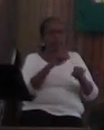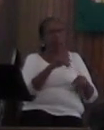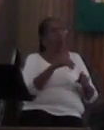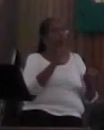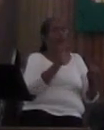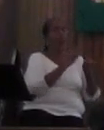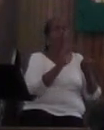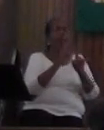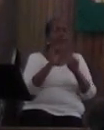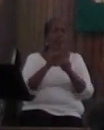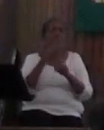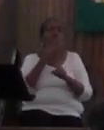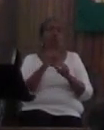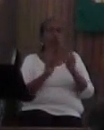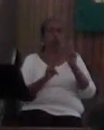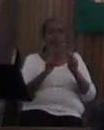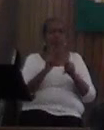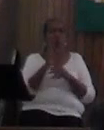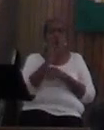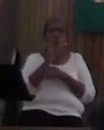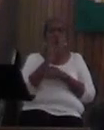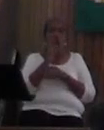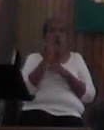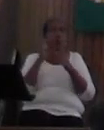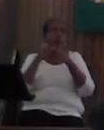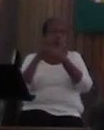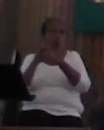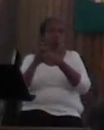who they are and whose they are.